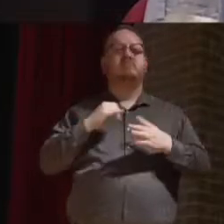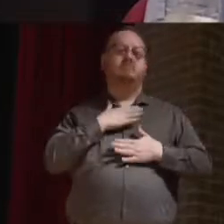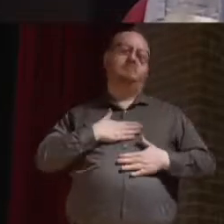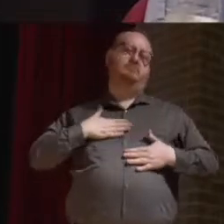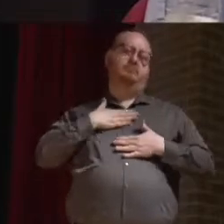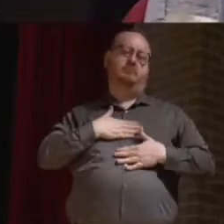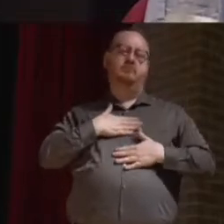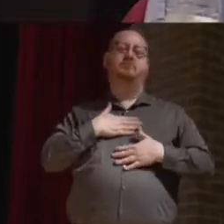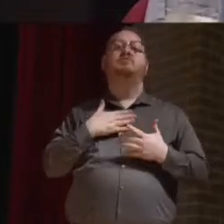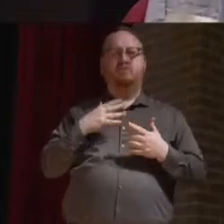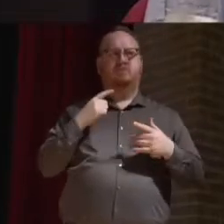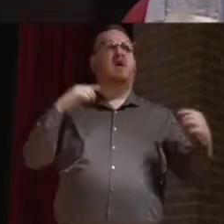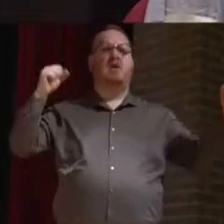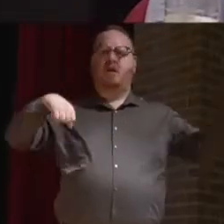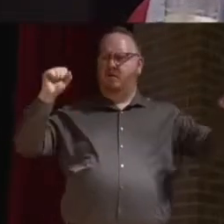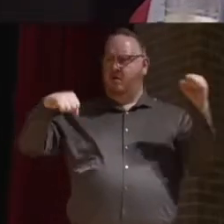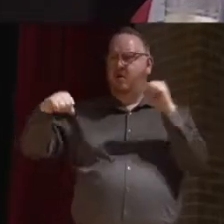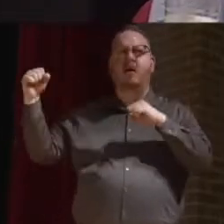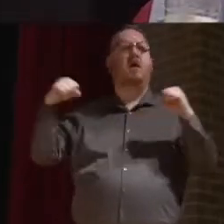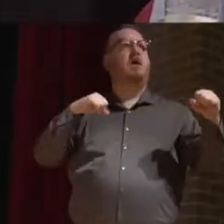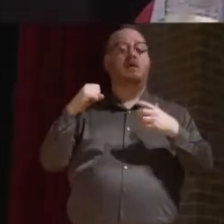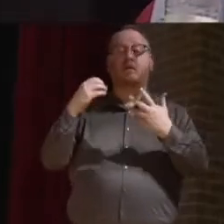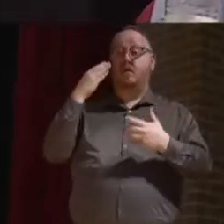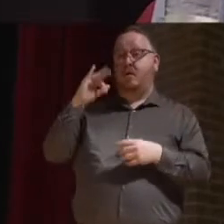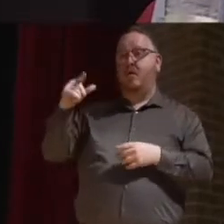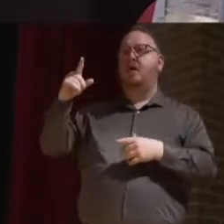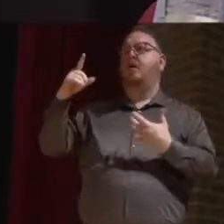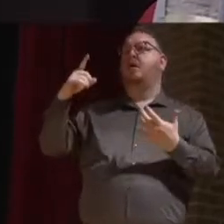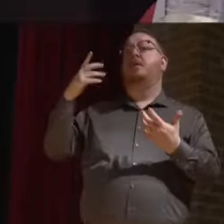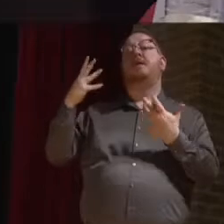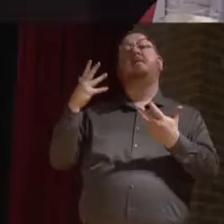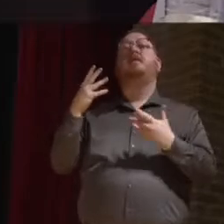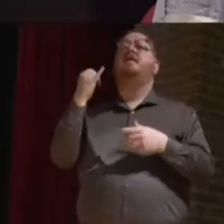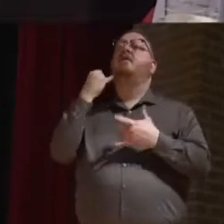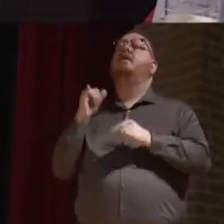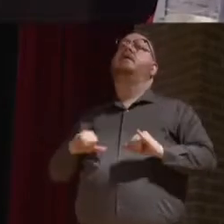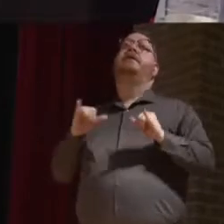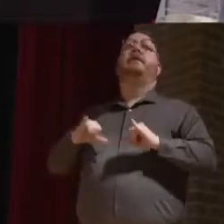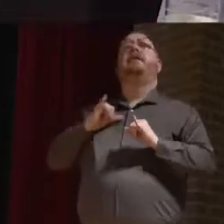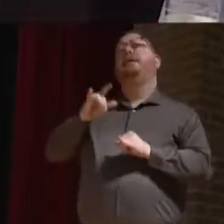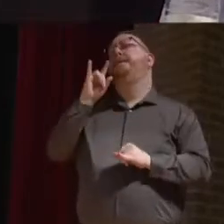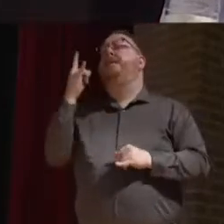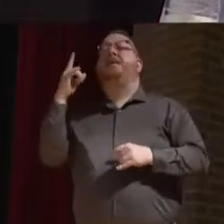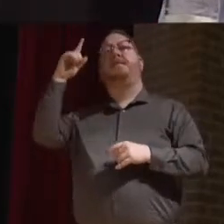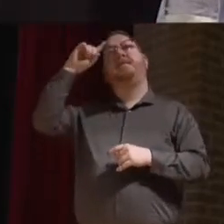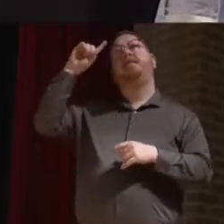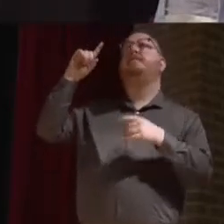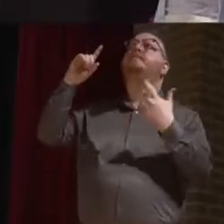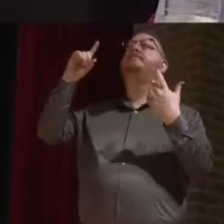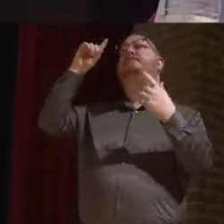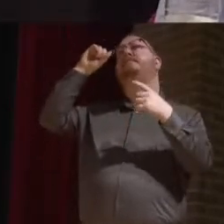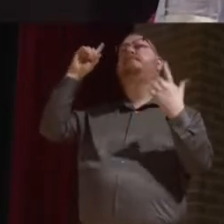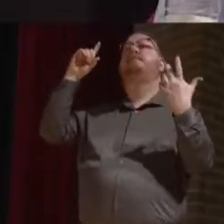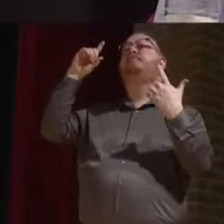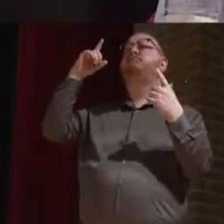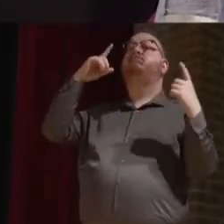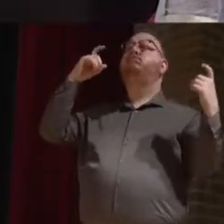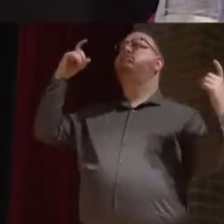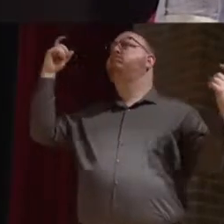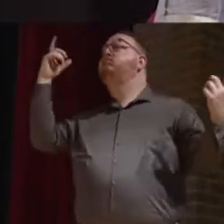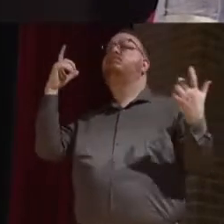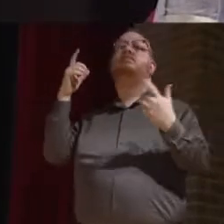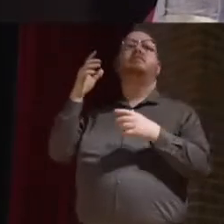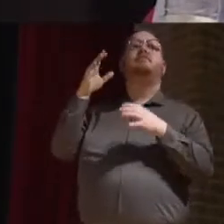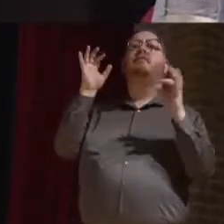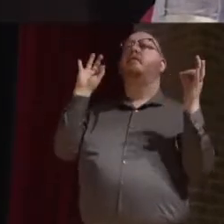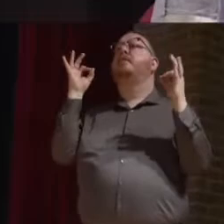without actually getting bored, like another person's mind might start wandering. That's somebody I want. Yeah. That's somebody I want. But we got to